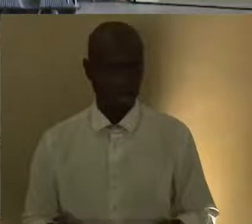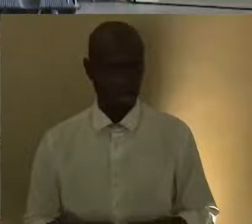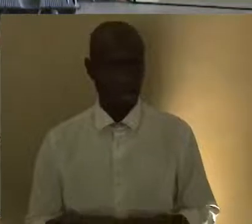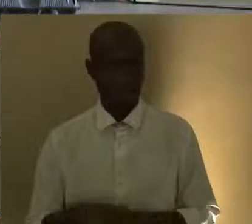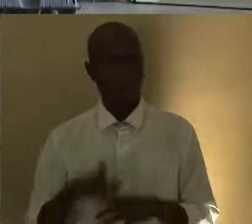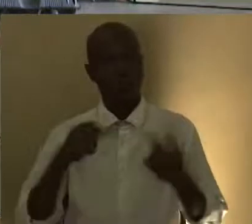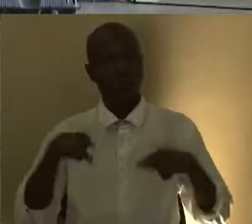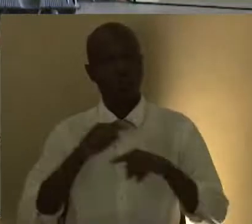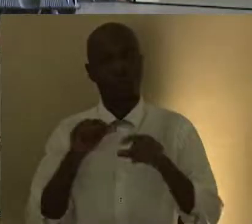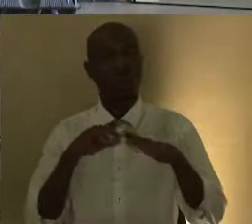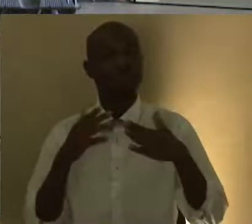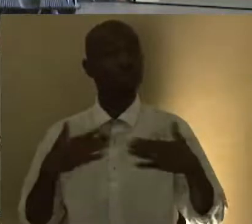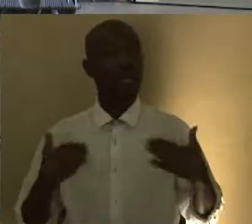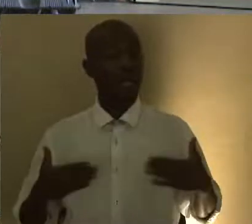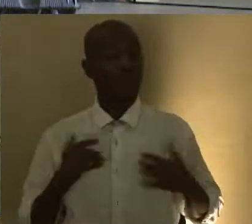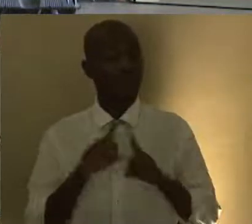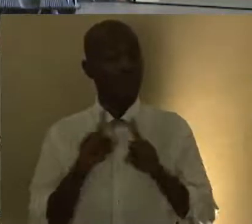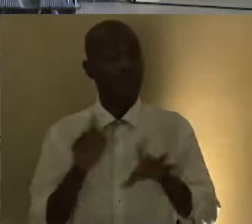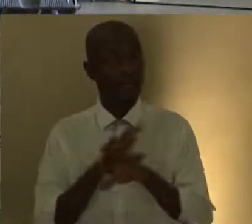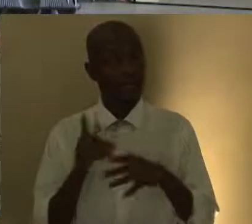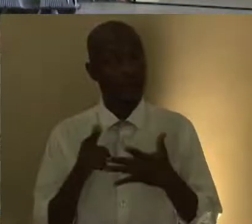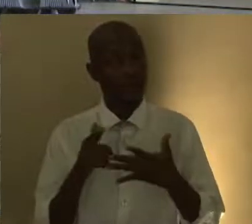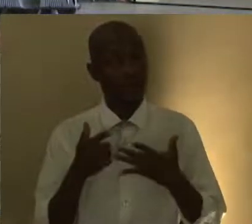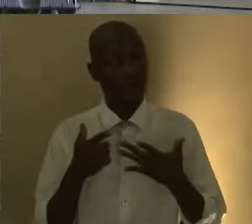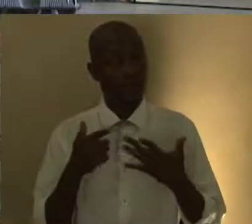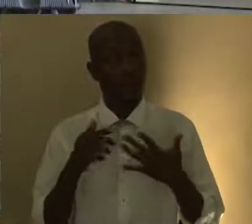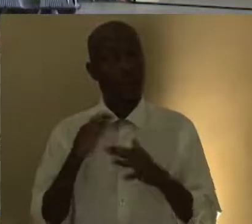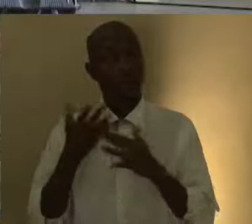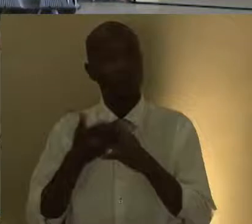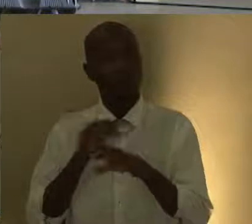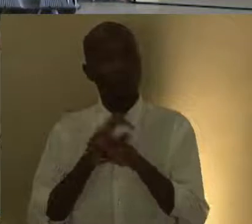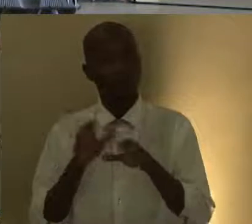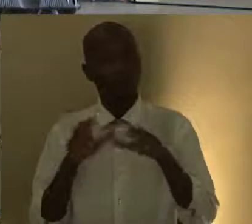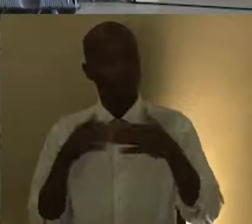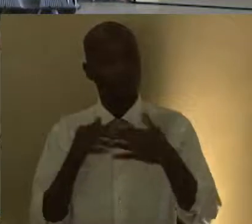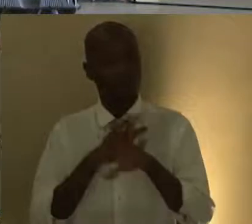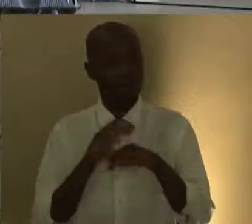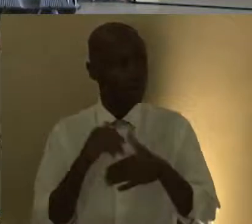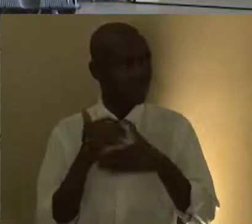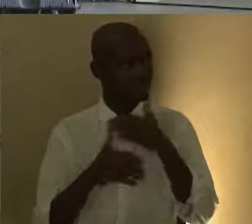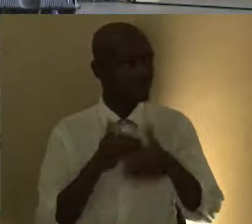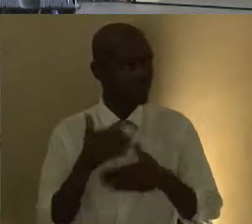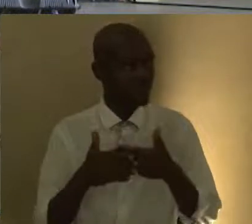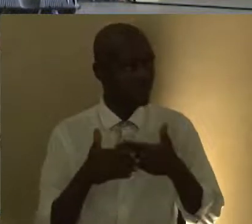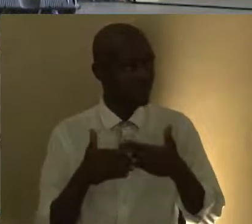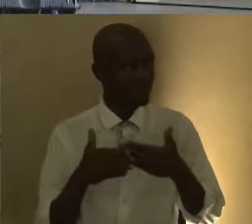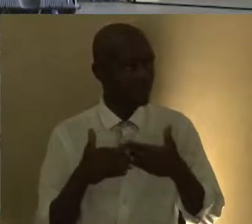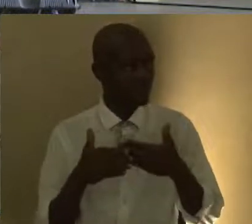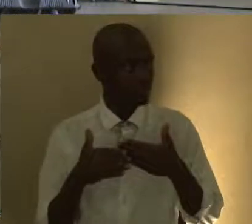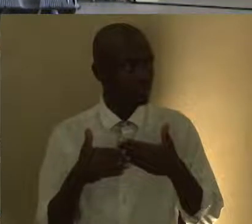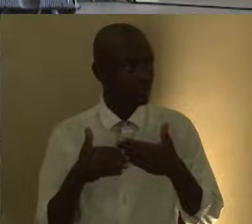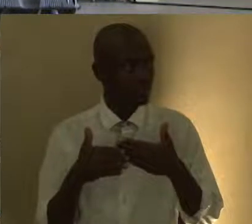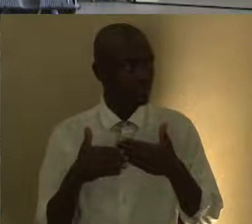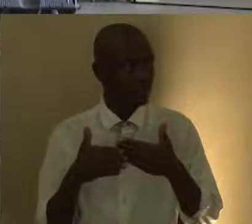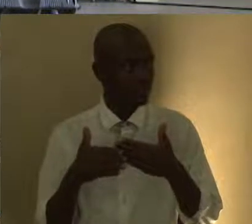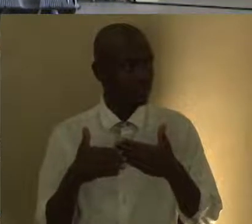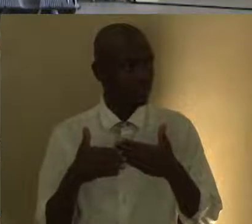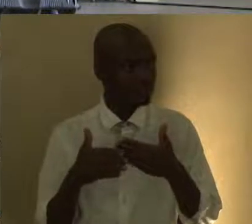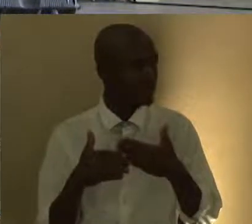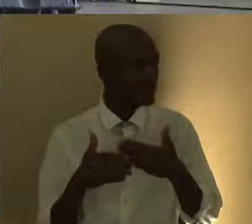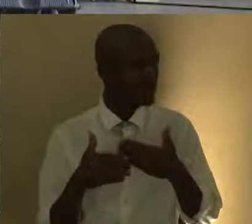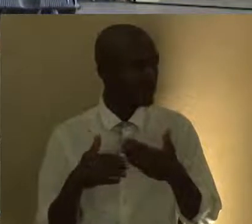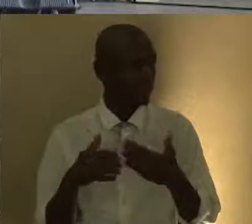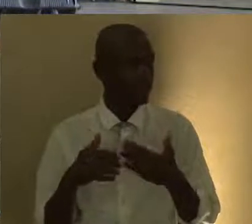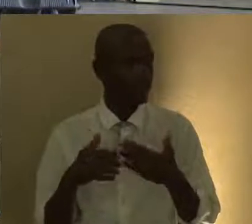quite happy as a Portfolio Committee that the process is where it is today, where we